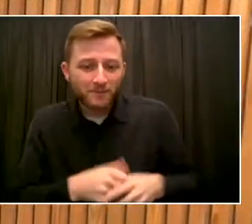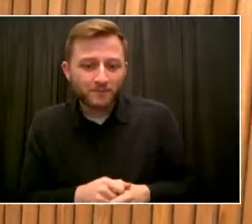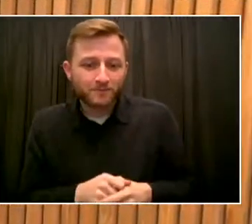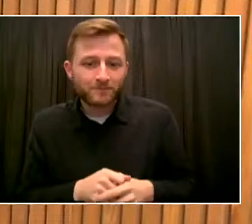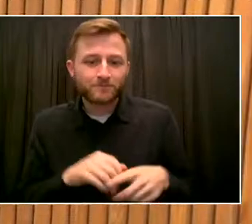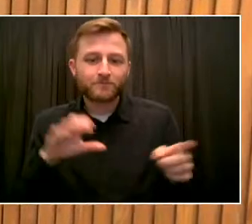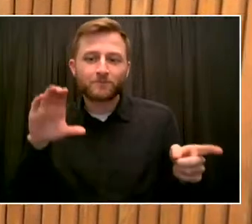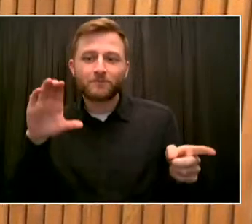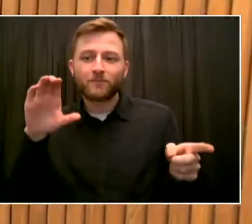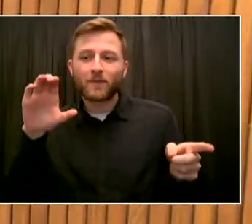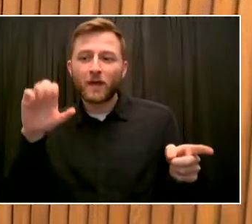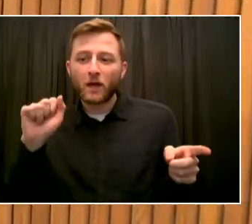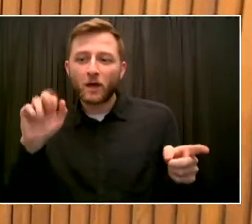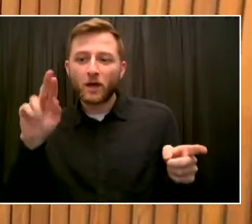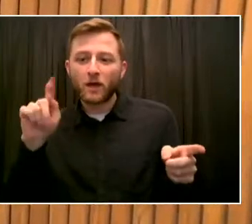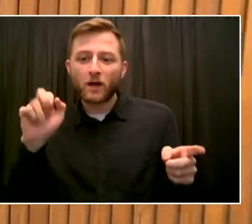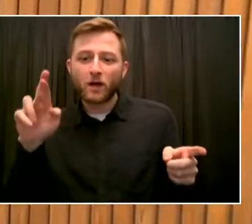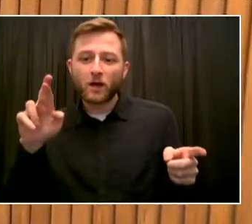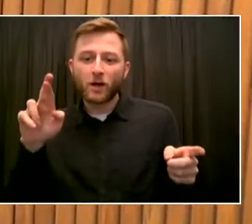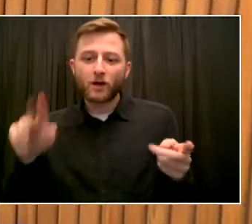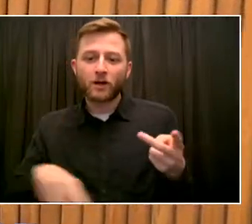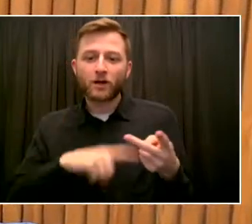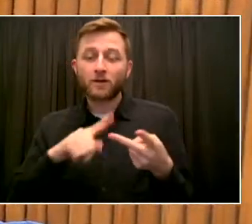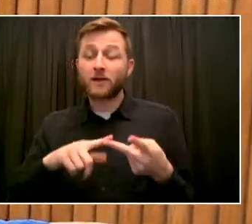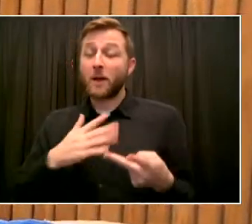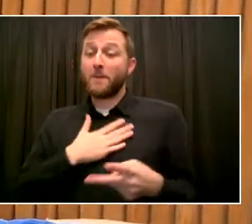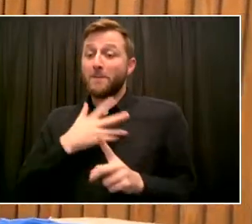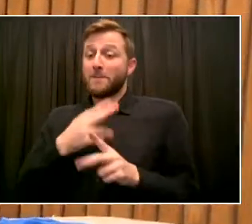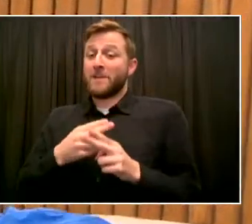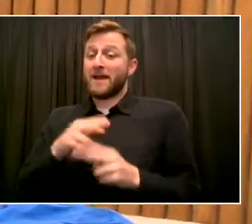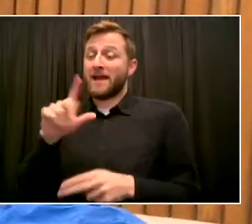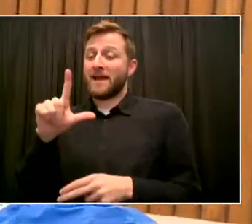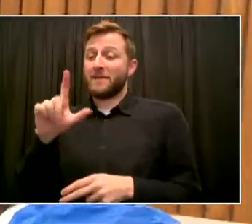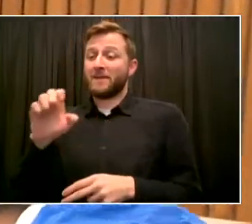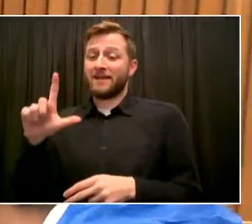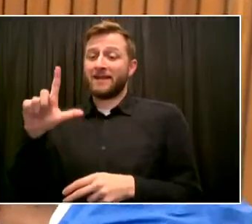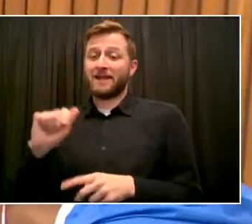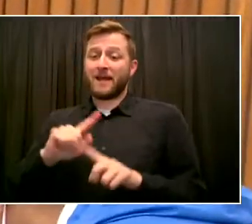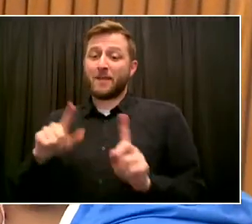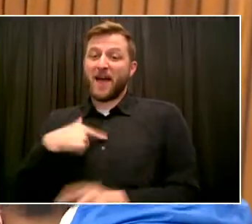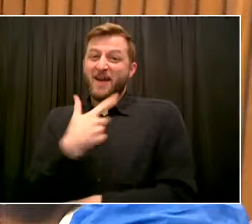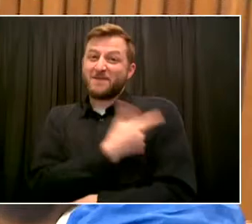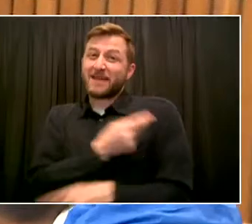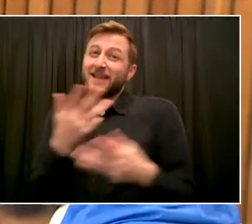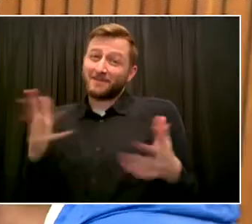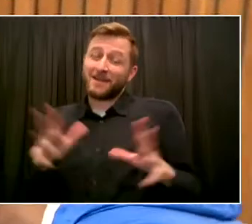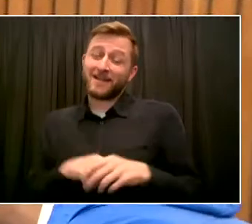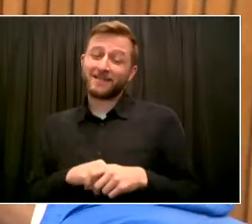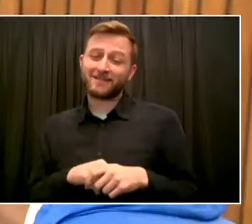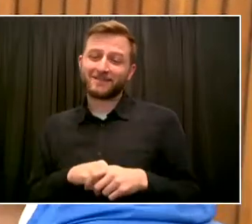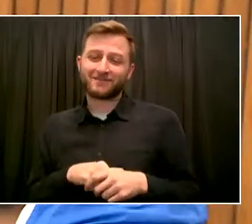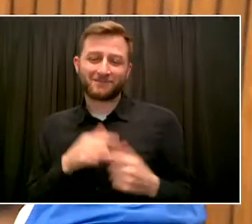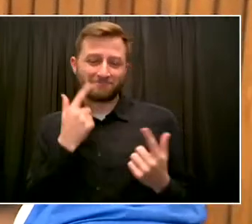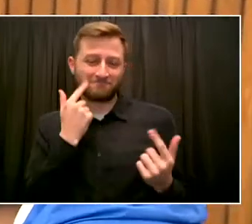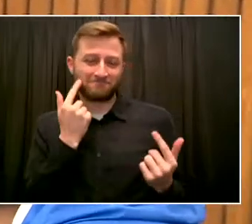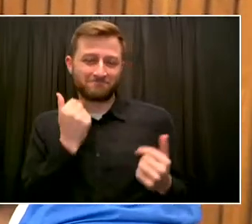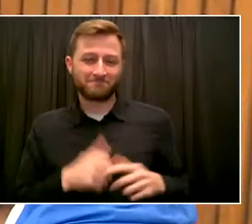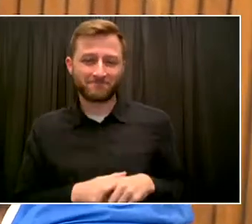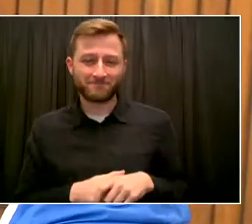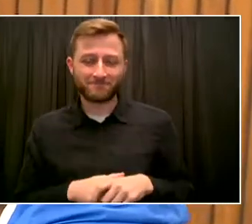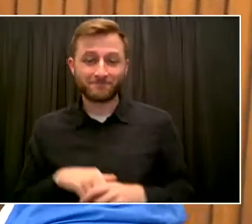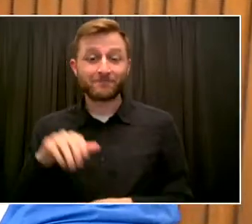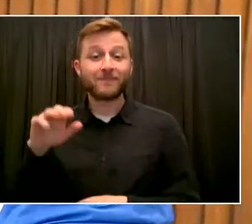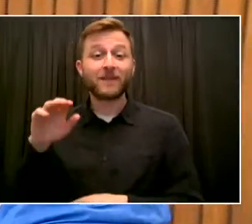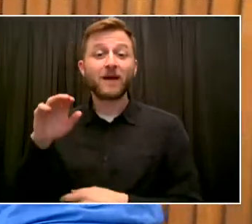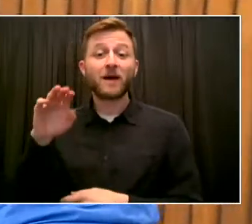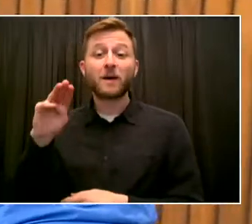Carter. And My name is Leela, but I already got vaccinated, actually. Yeah, a few minutes ago. How did it go for you? Good.